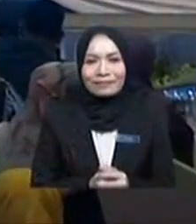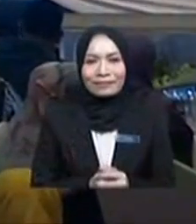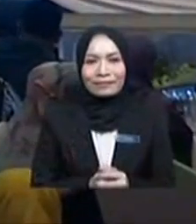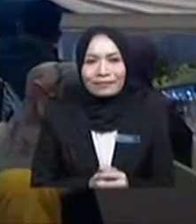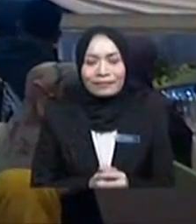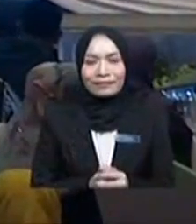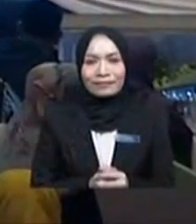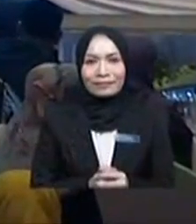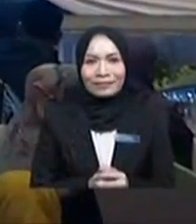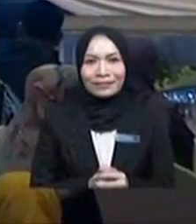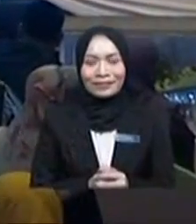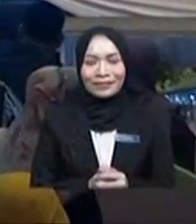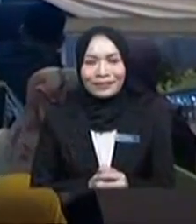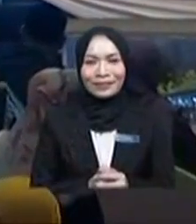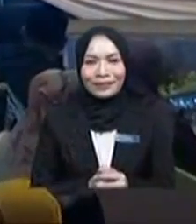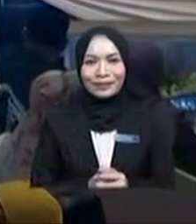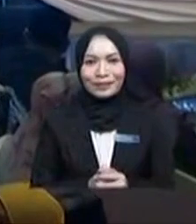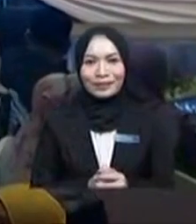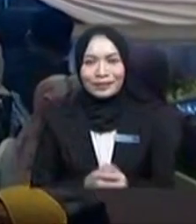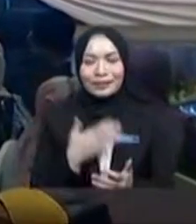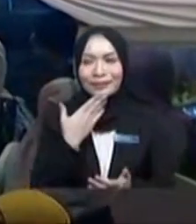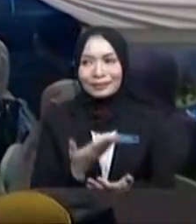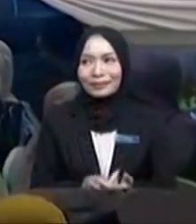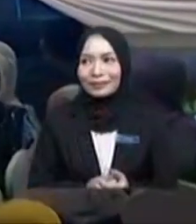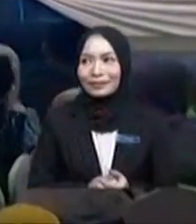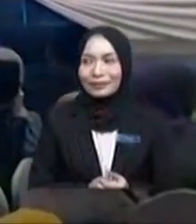for our next event. Thank you.